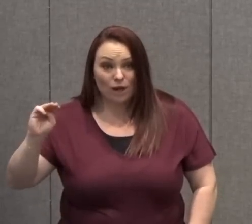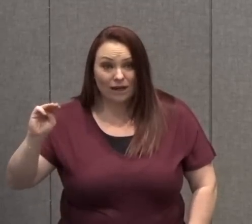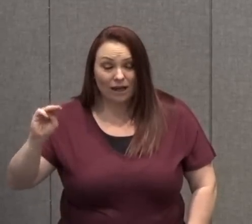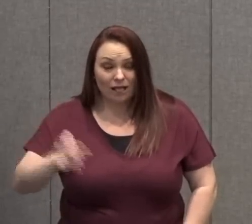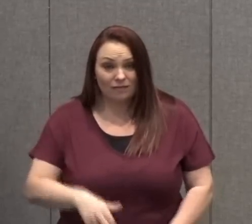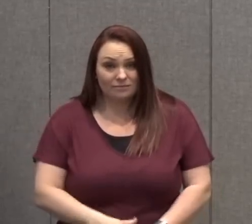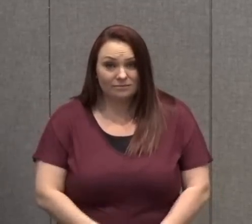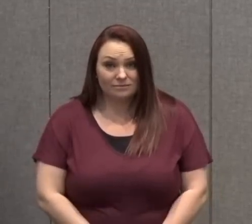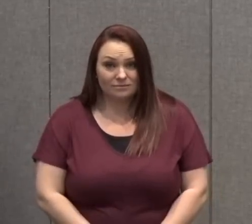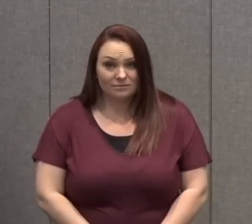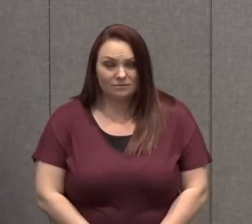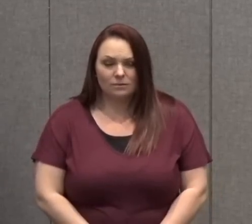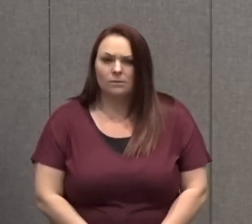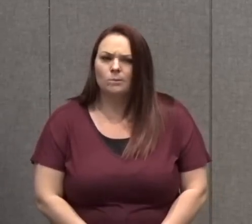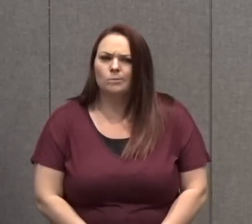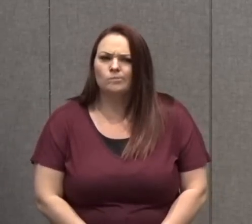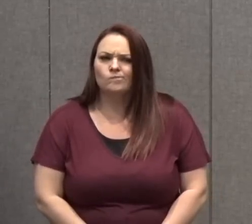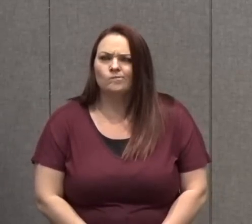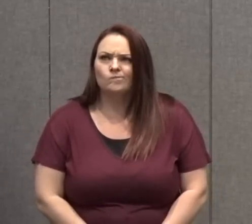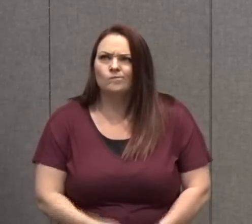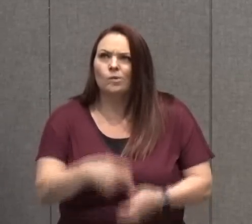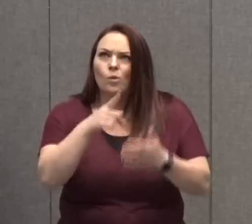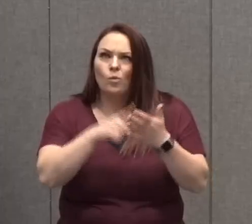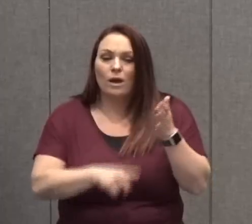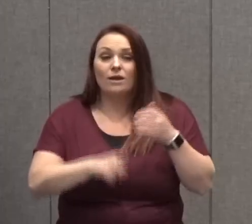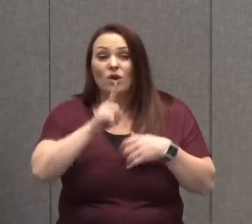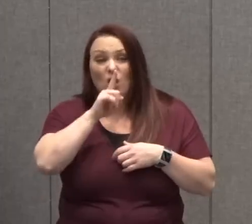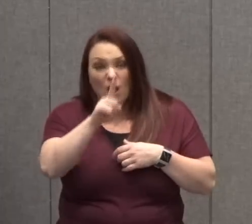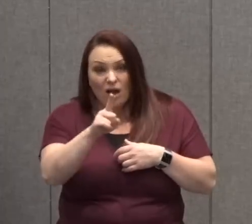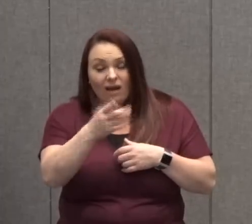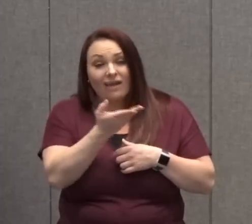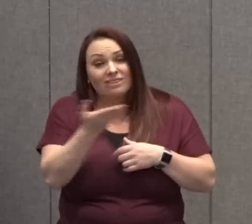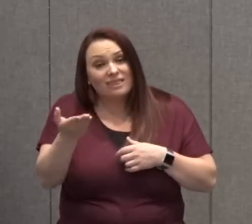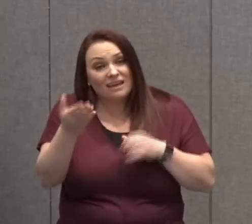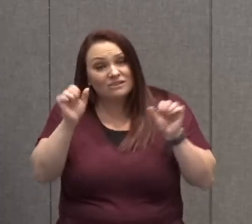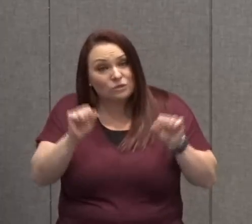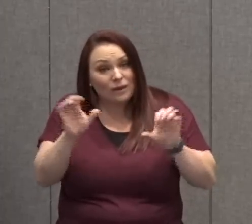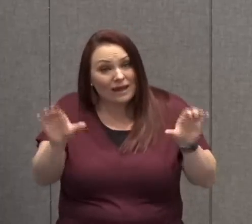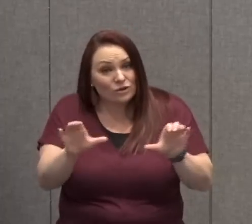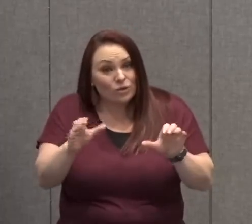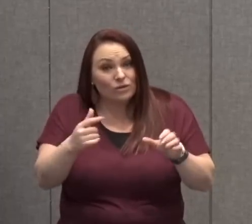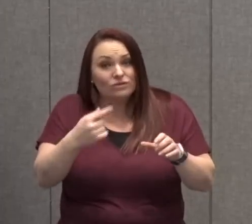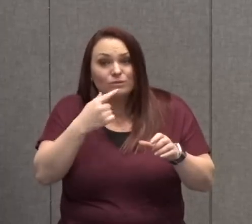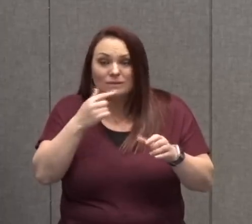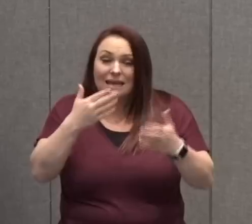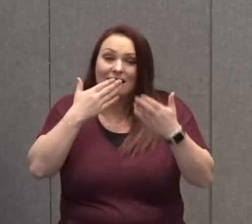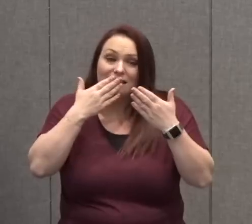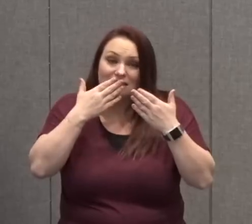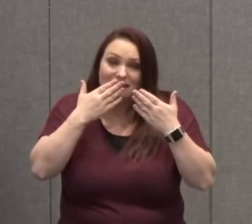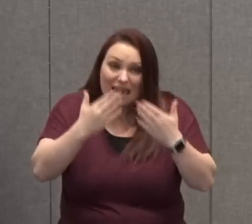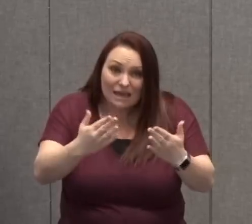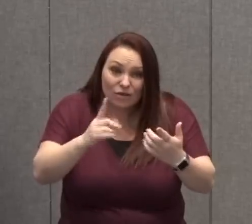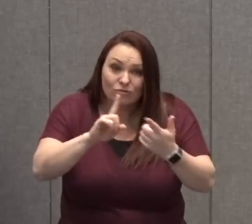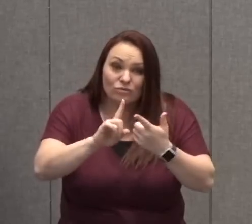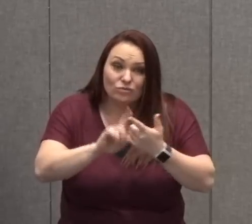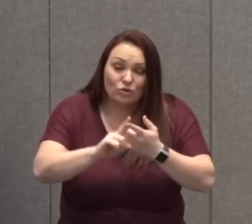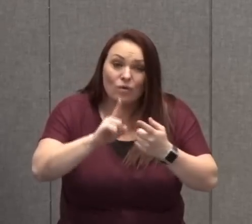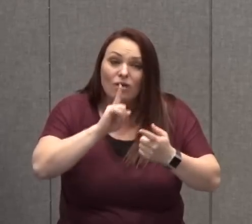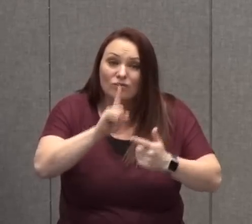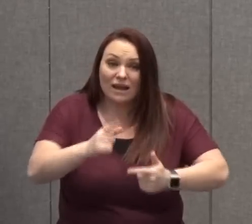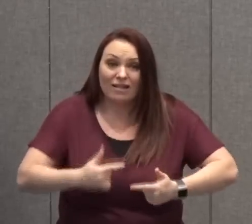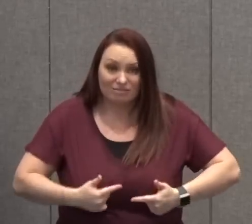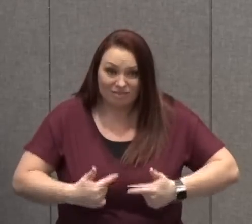what are things you could do to thank a real life superhero